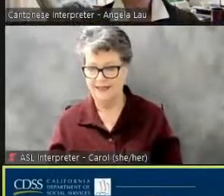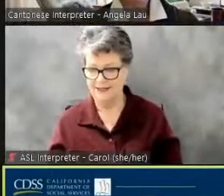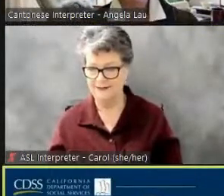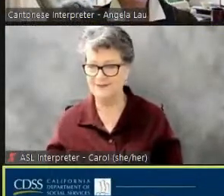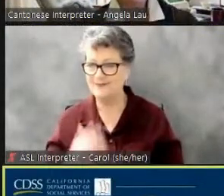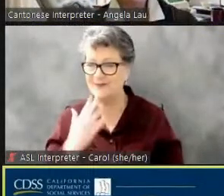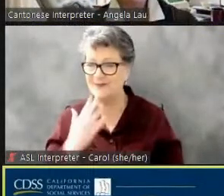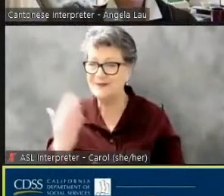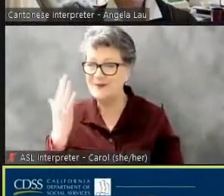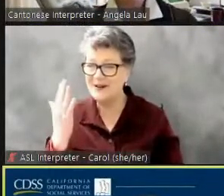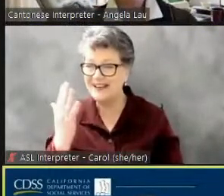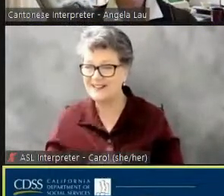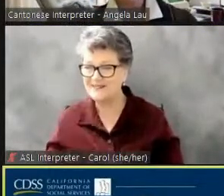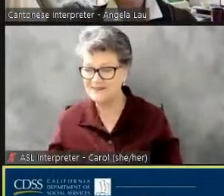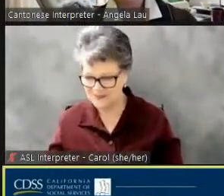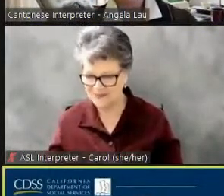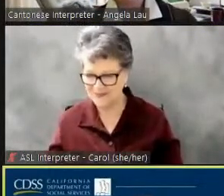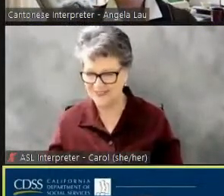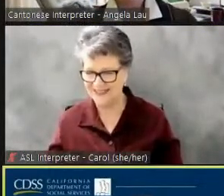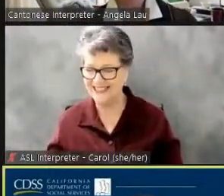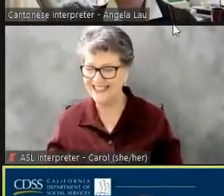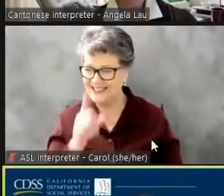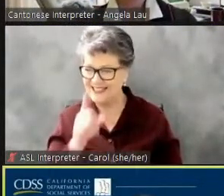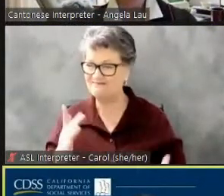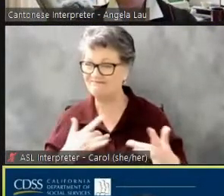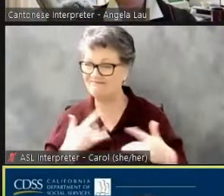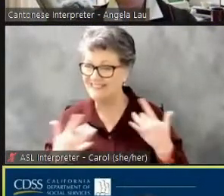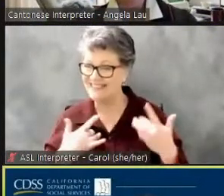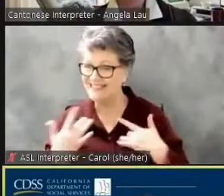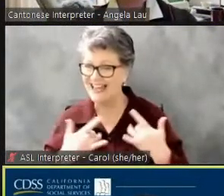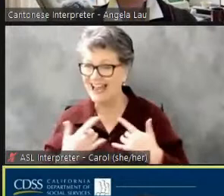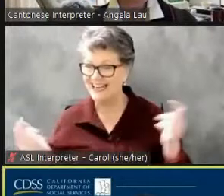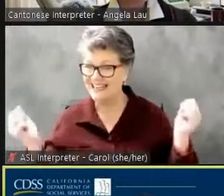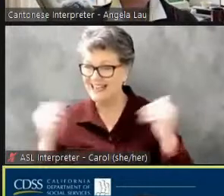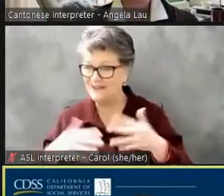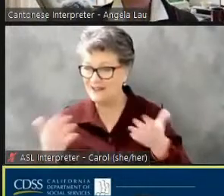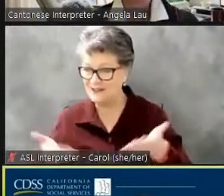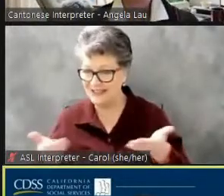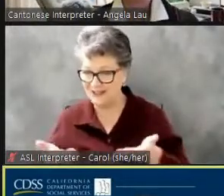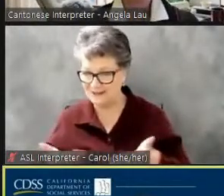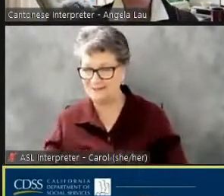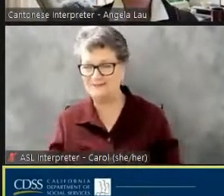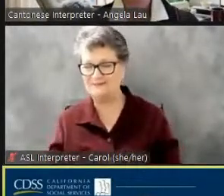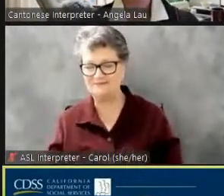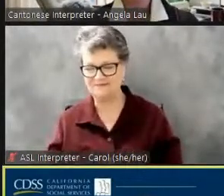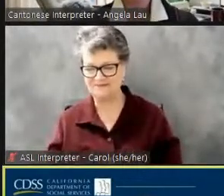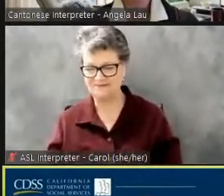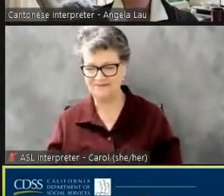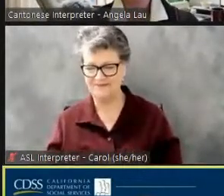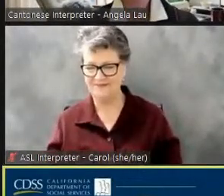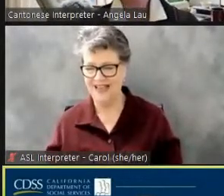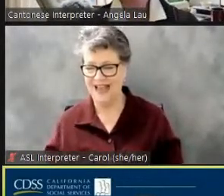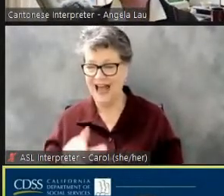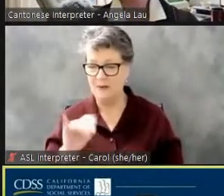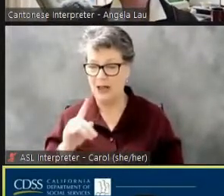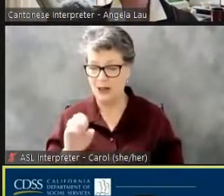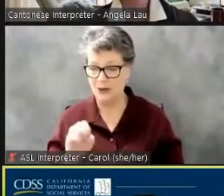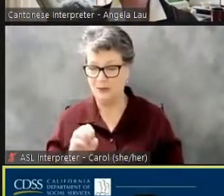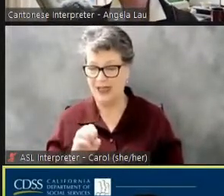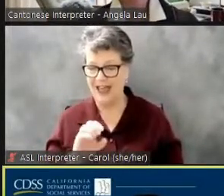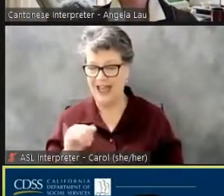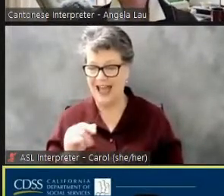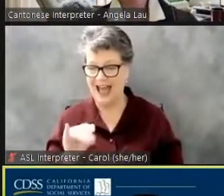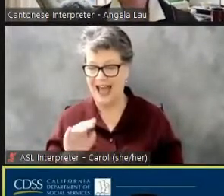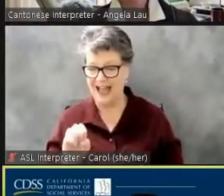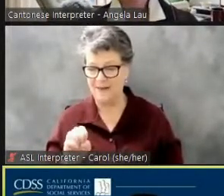Good morning, everyone. It is so exciting to have you be able to join us this morning. I'm Lupe Hyman Milam, and I'm